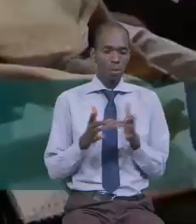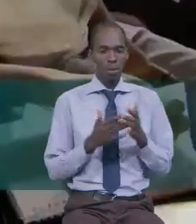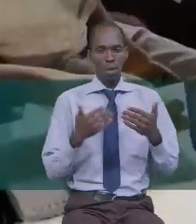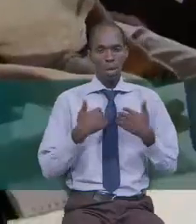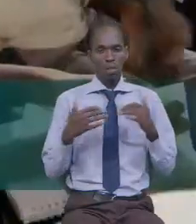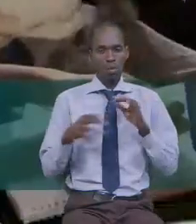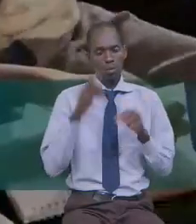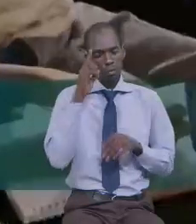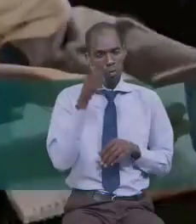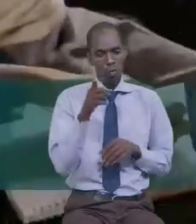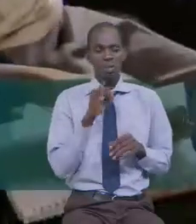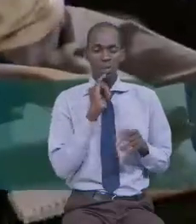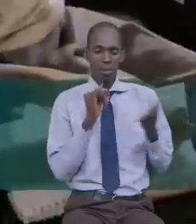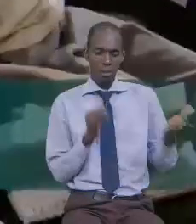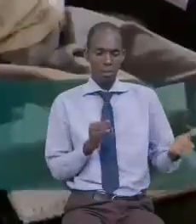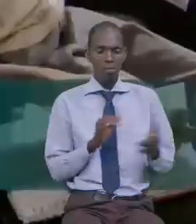is there. Number two,